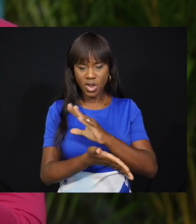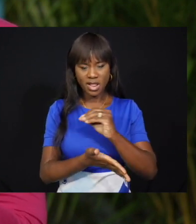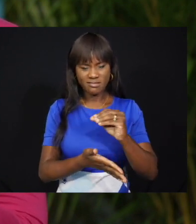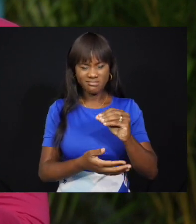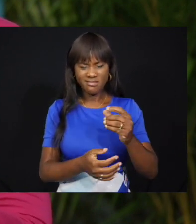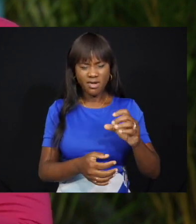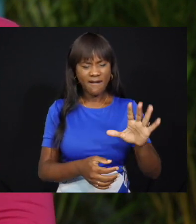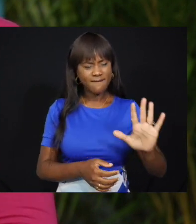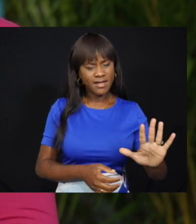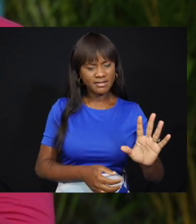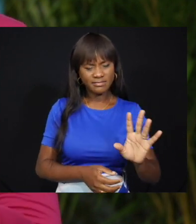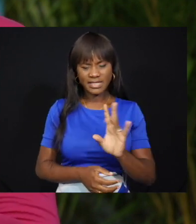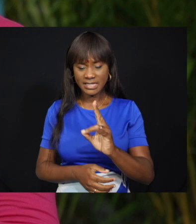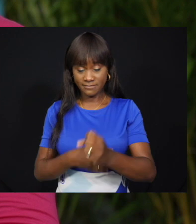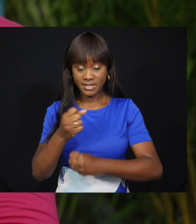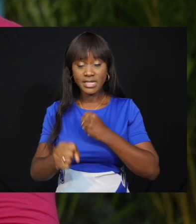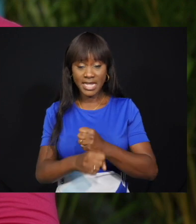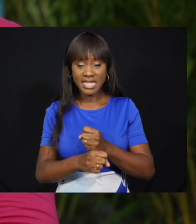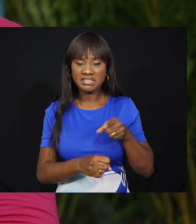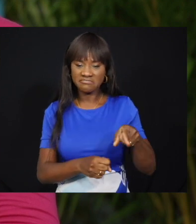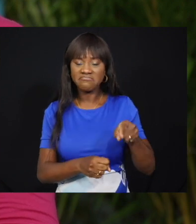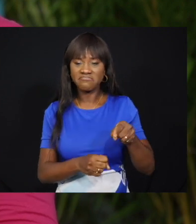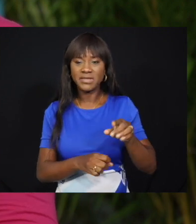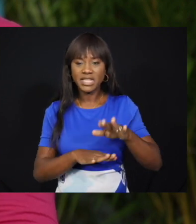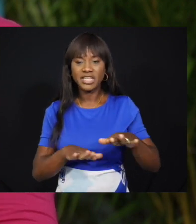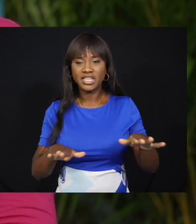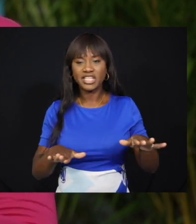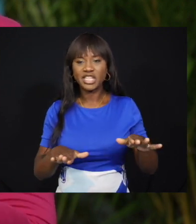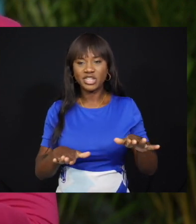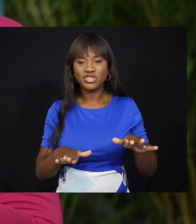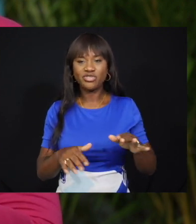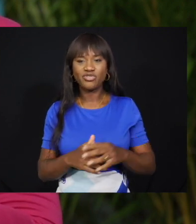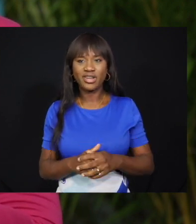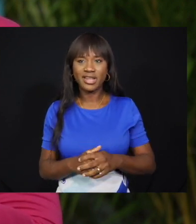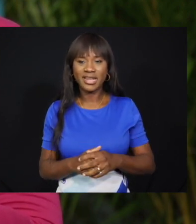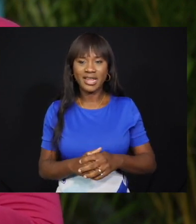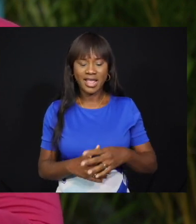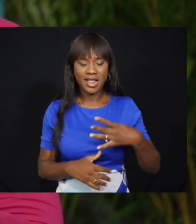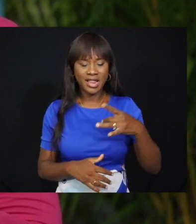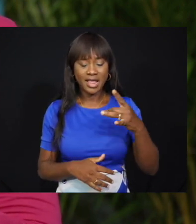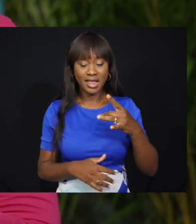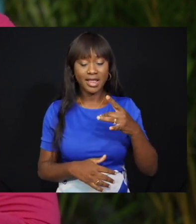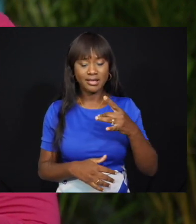early ones, like all 5 to 7, their formative years. It has been shown where there's a synergy with them and the old. And